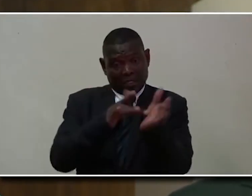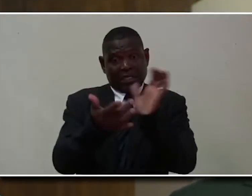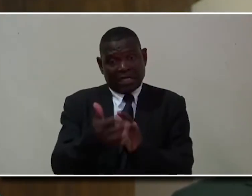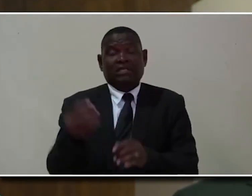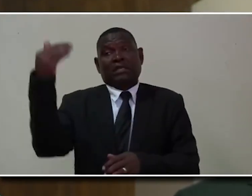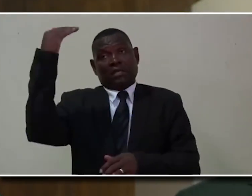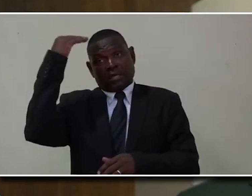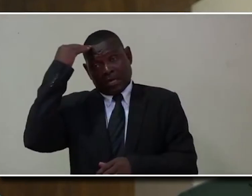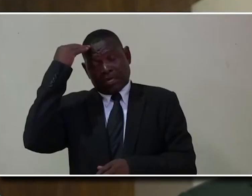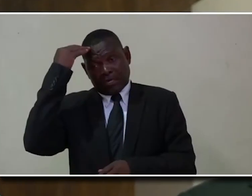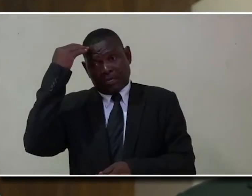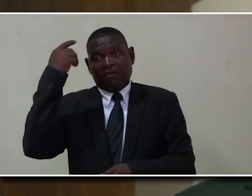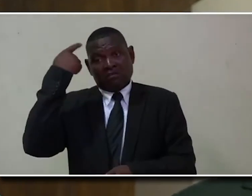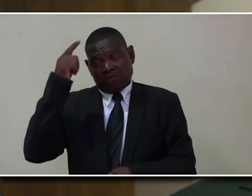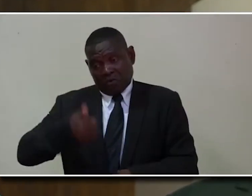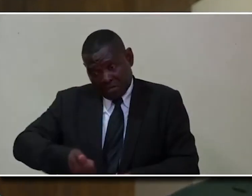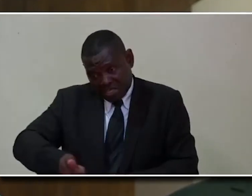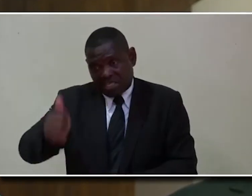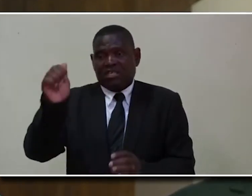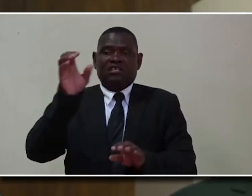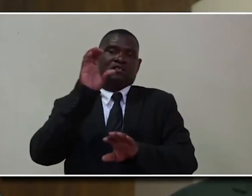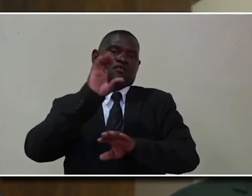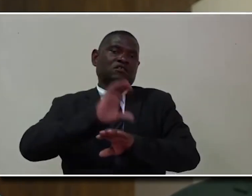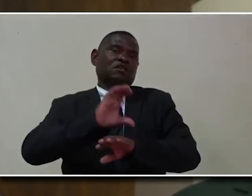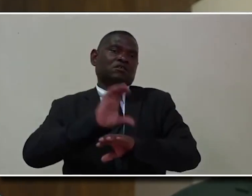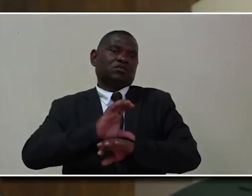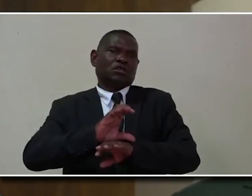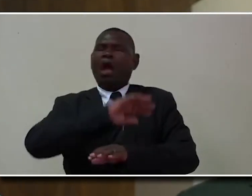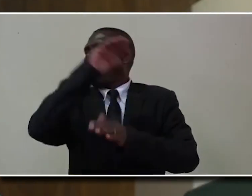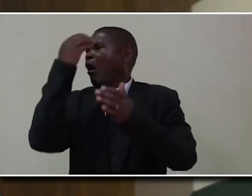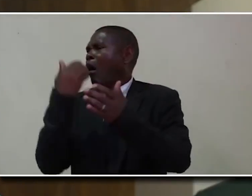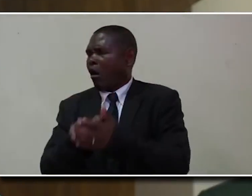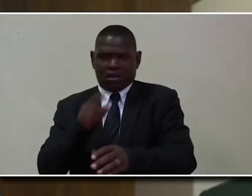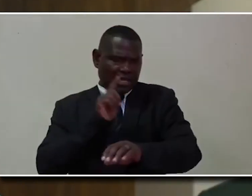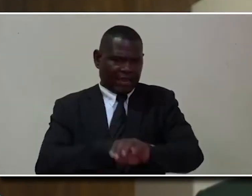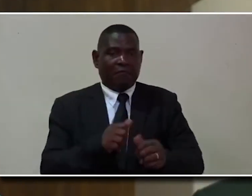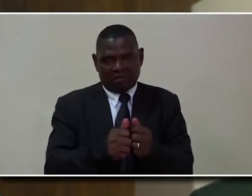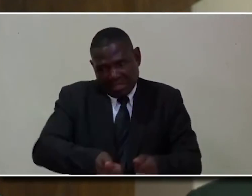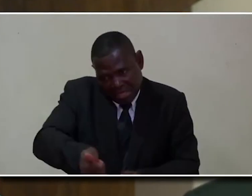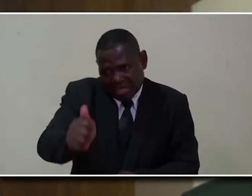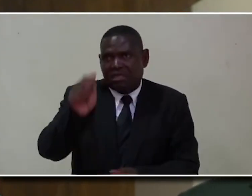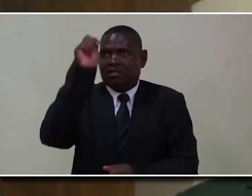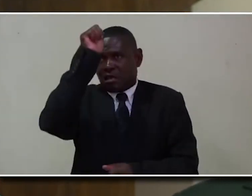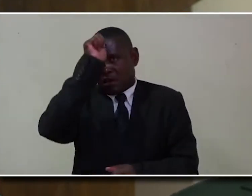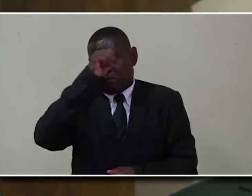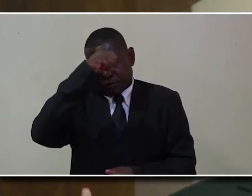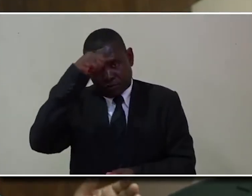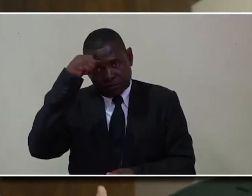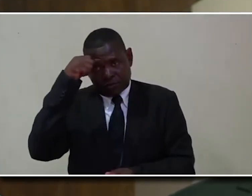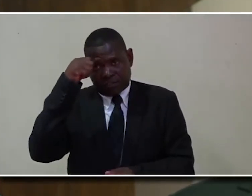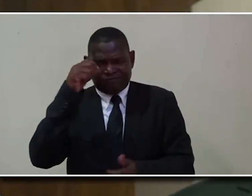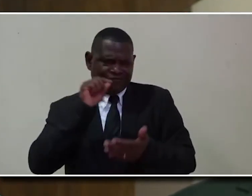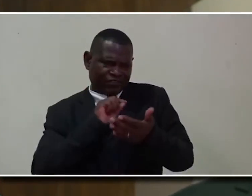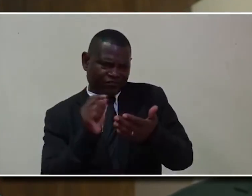church. Ndiye mutu wakachisi wake. And he is always with his apostles. Iye nthawi zonse ali ndi atumwi ache. It is